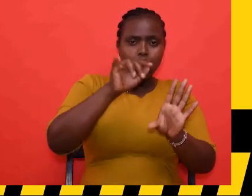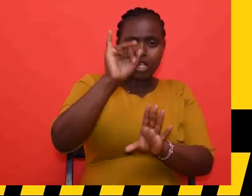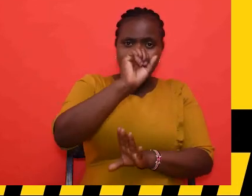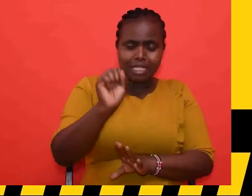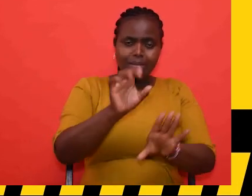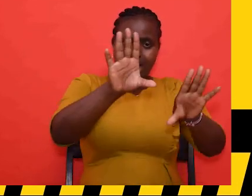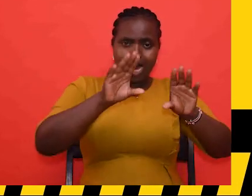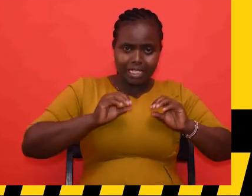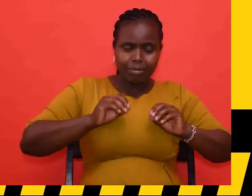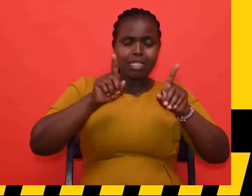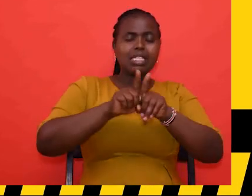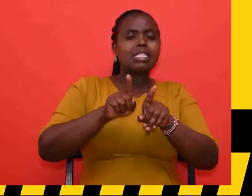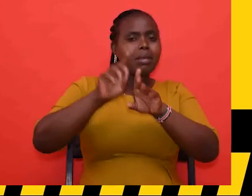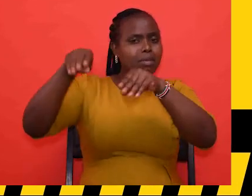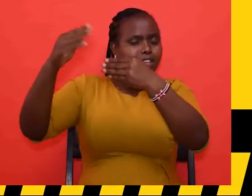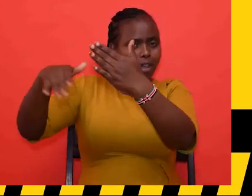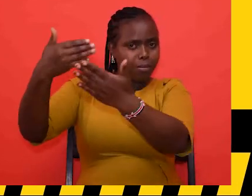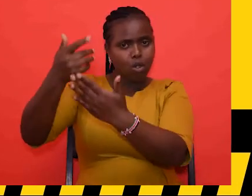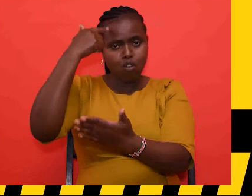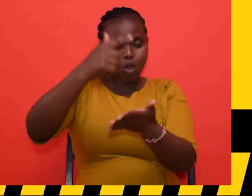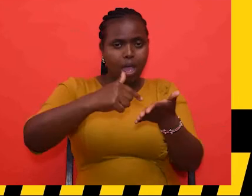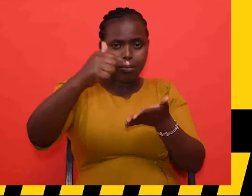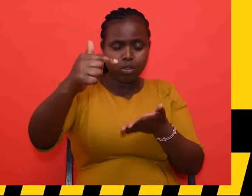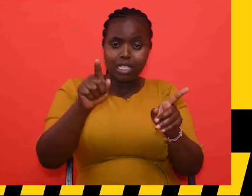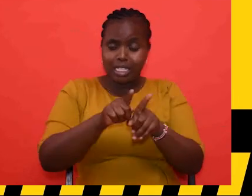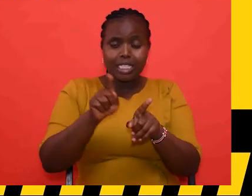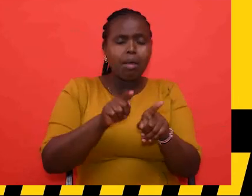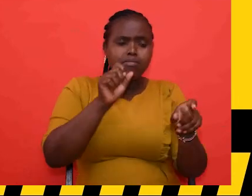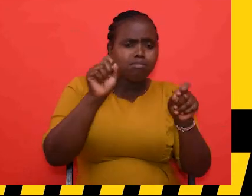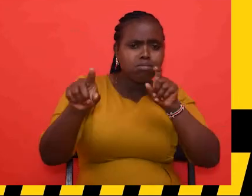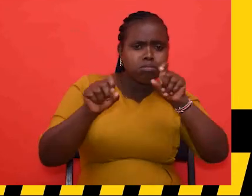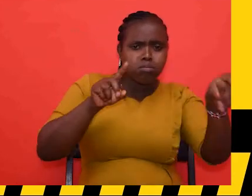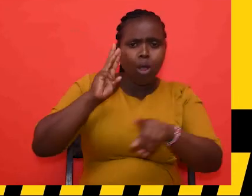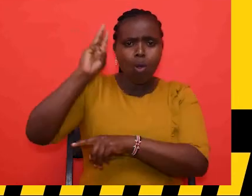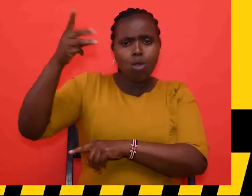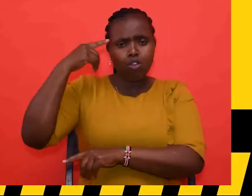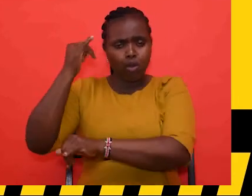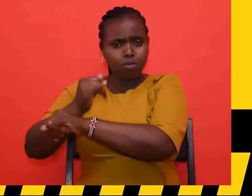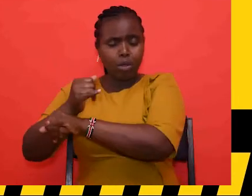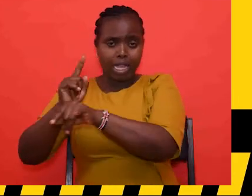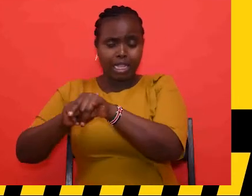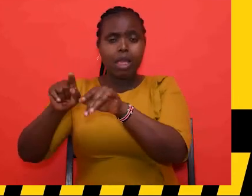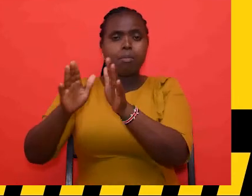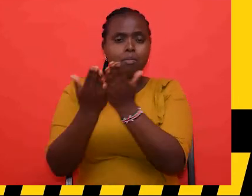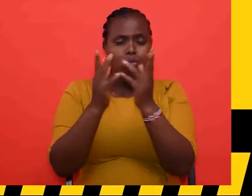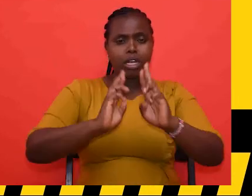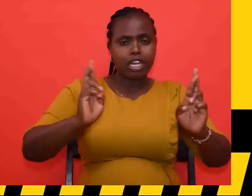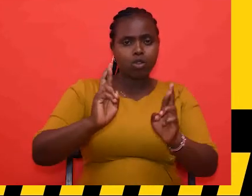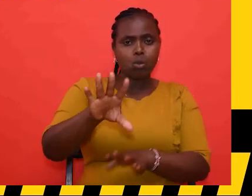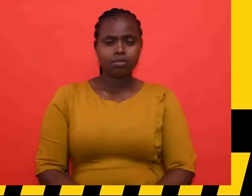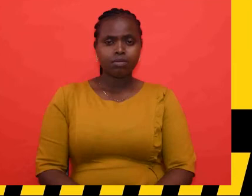accept InCharge and submit the application for NTSA approval. A notification will be sent to the financial institution when the logbook is ready for